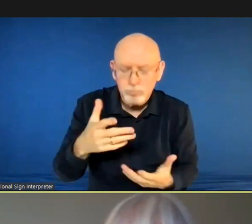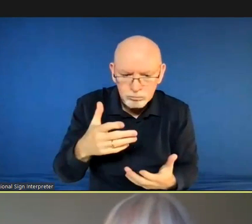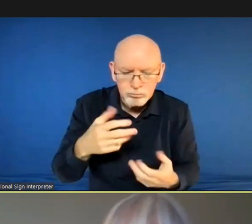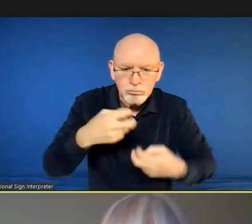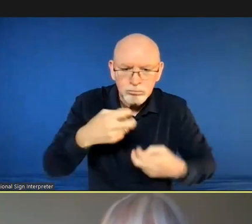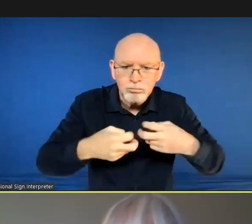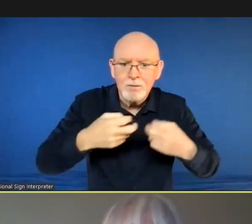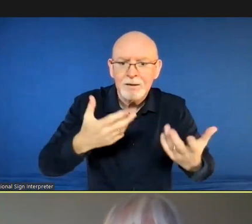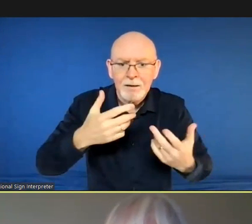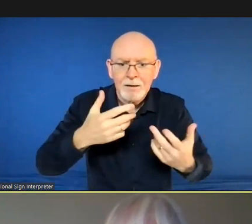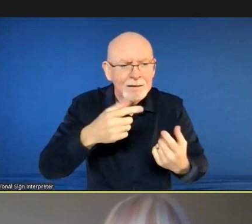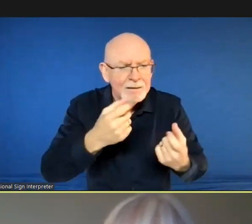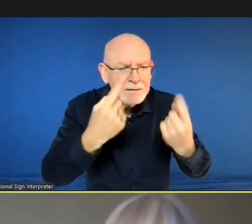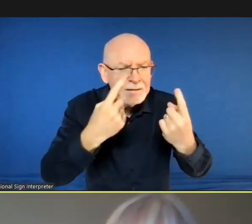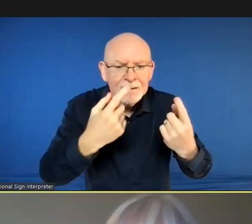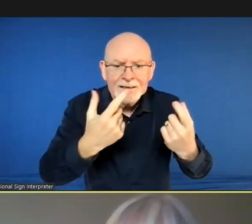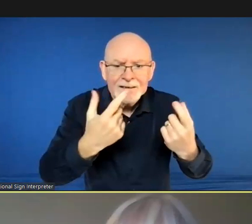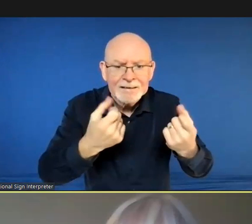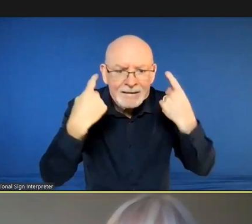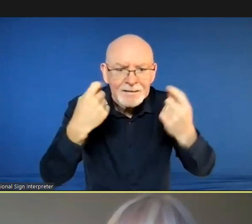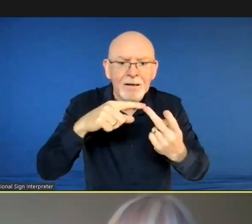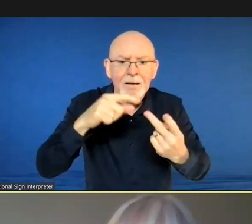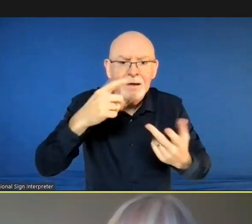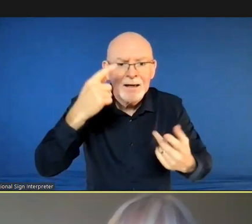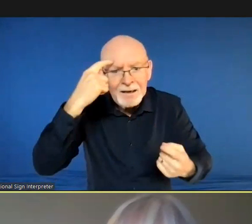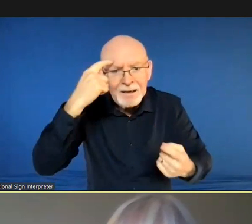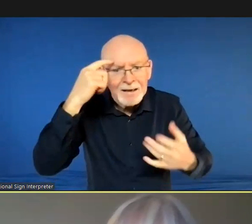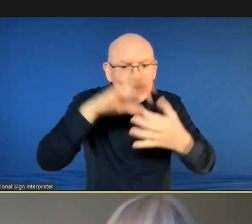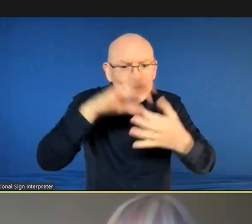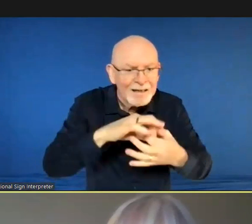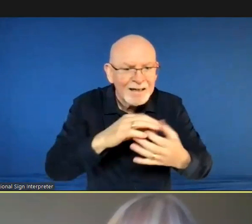the same opportunities to develop fluent language. And this